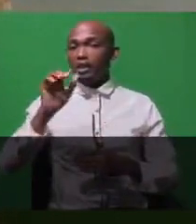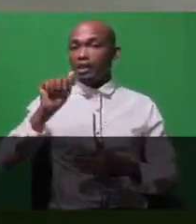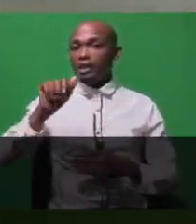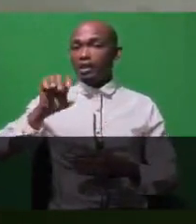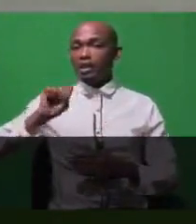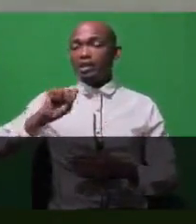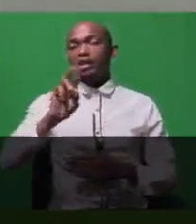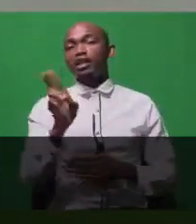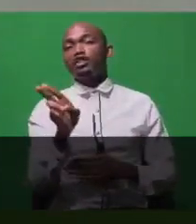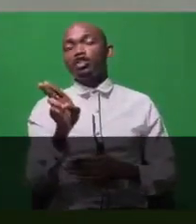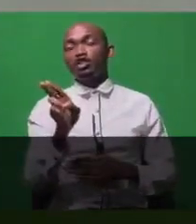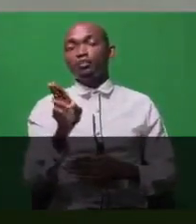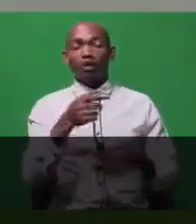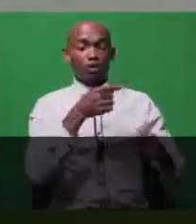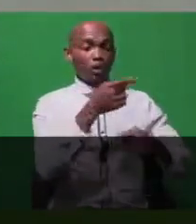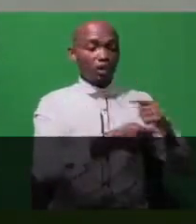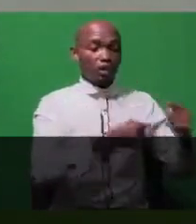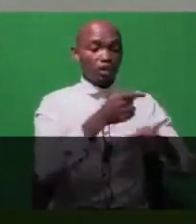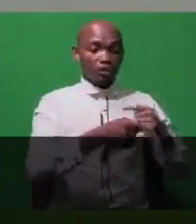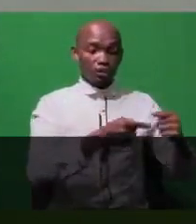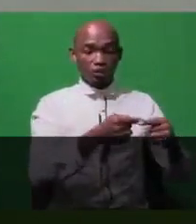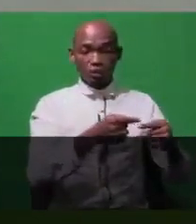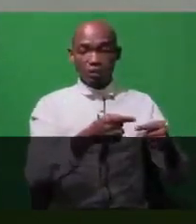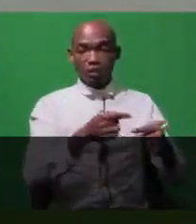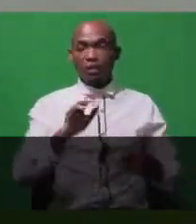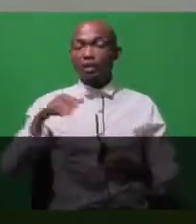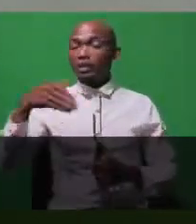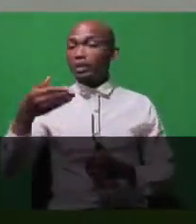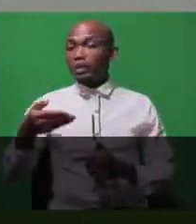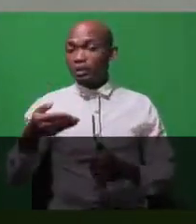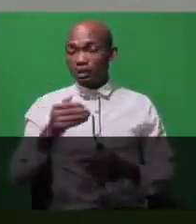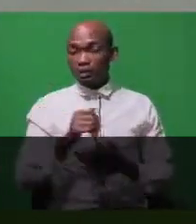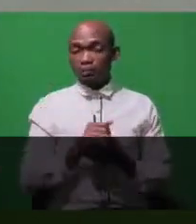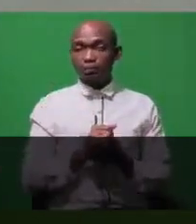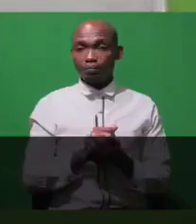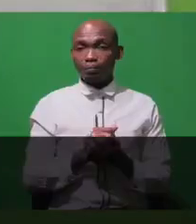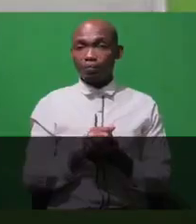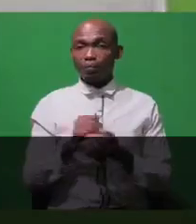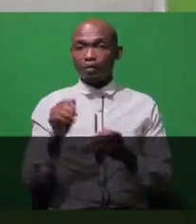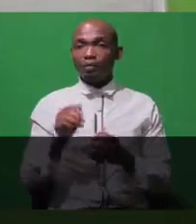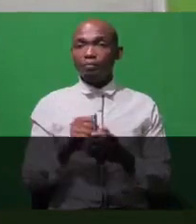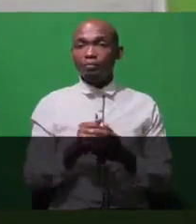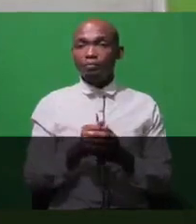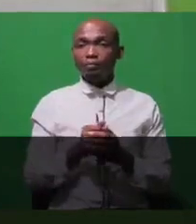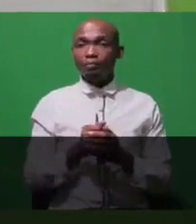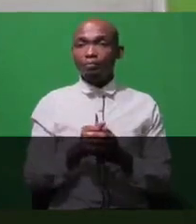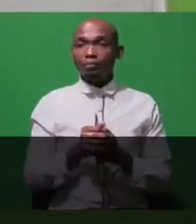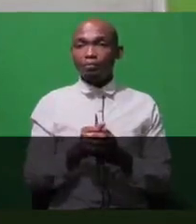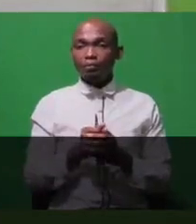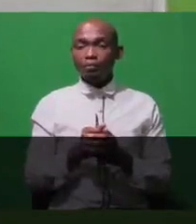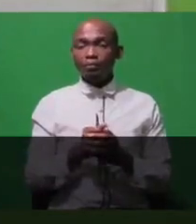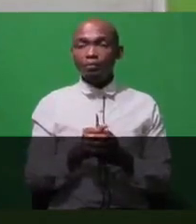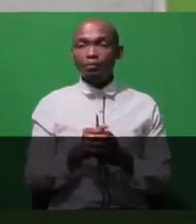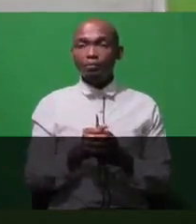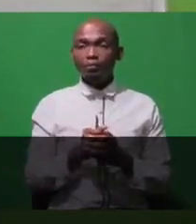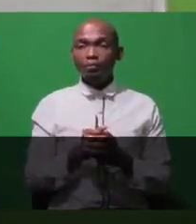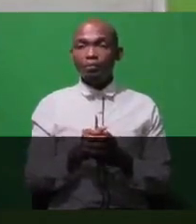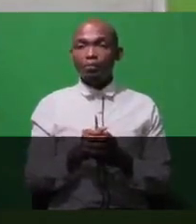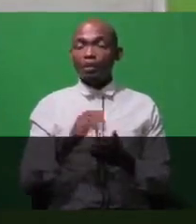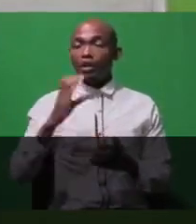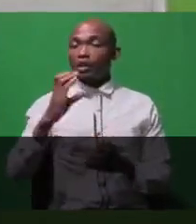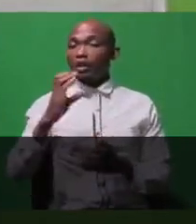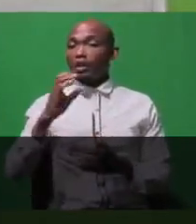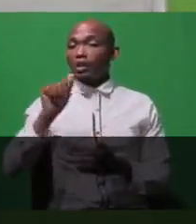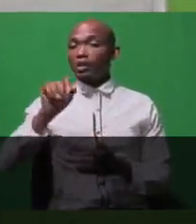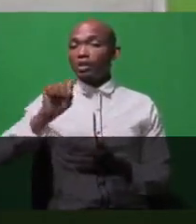Okay, continue with the next transaction. The next transaction said that cashed